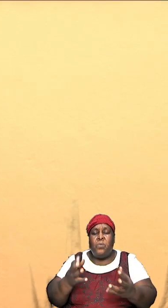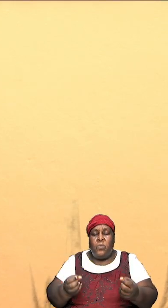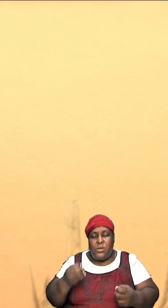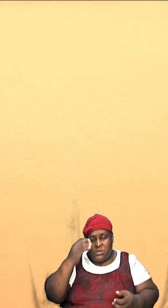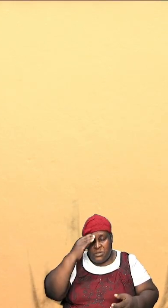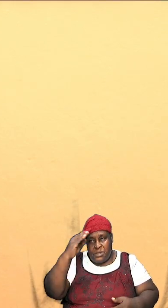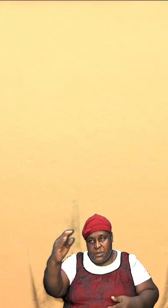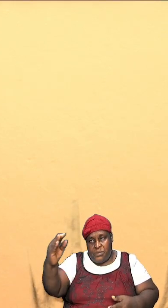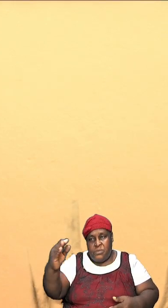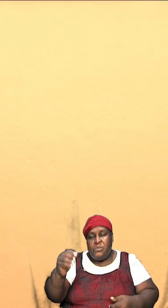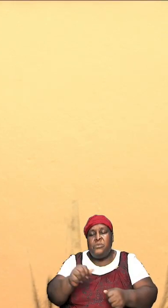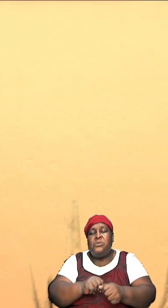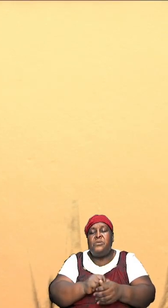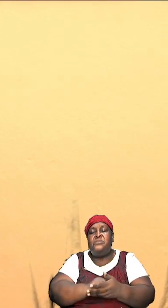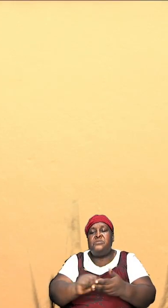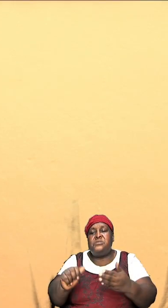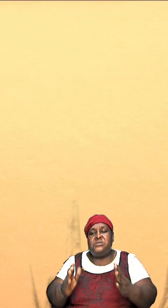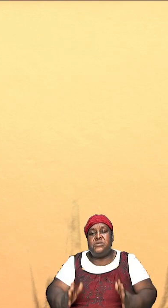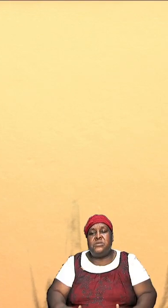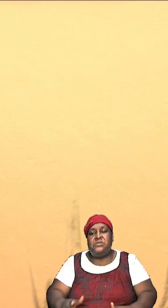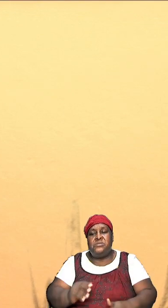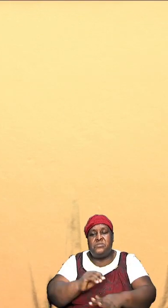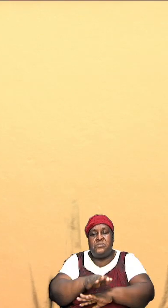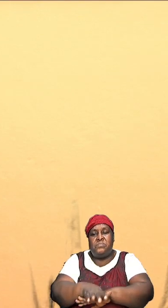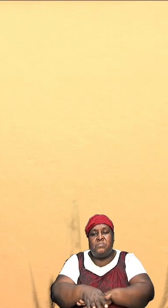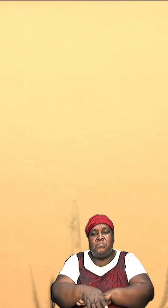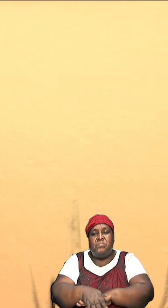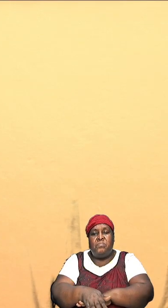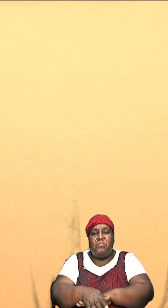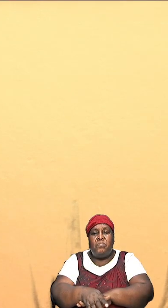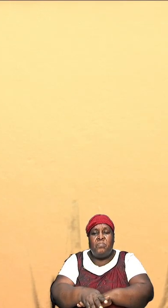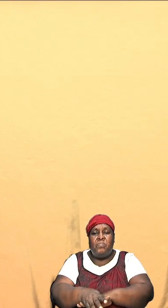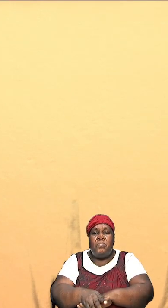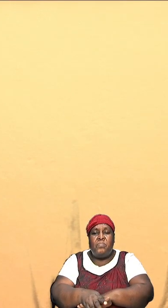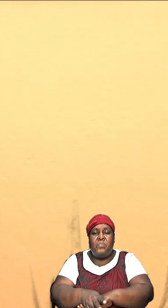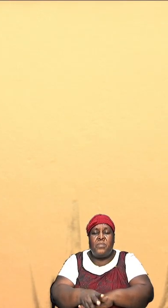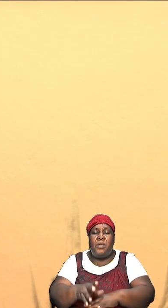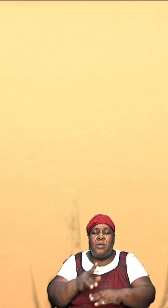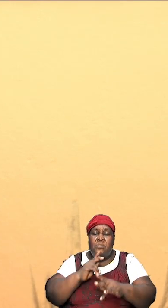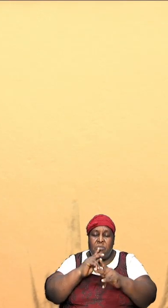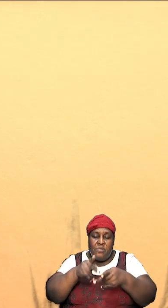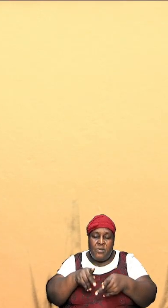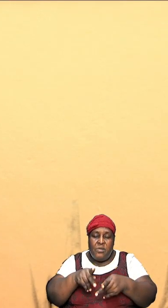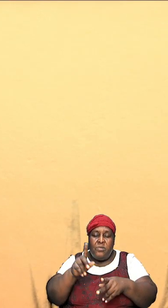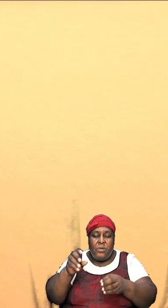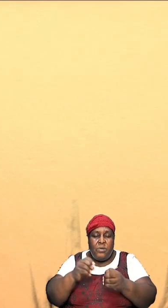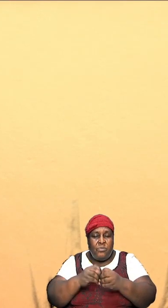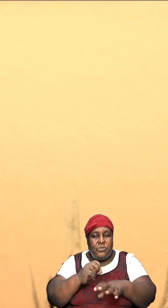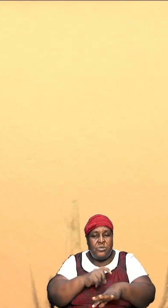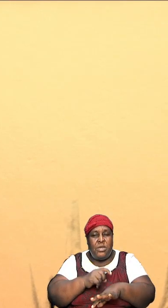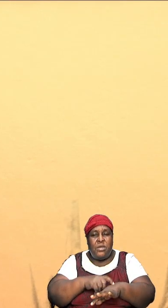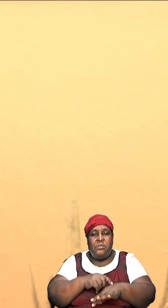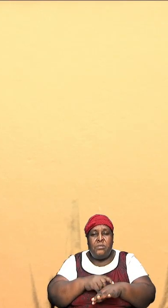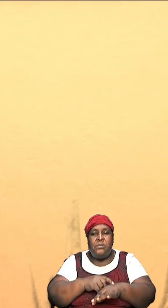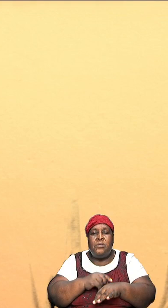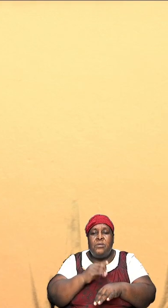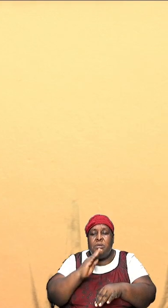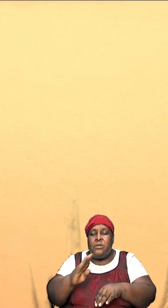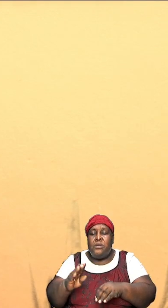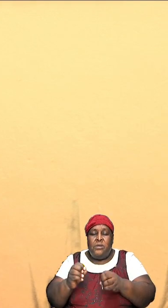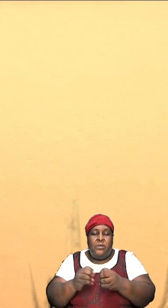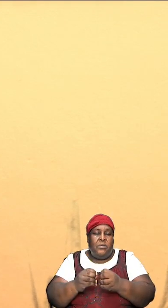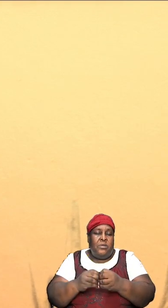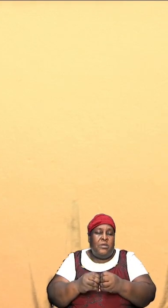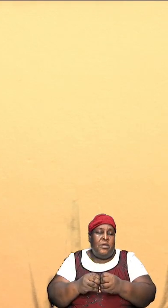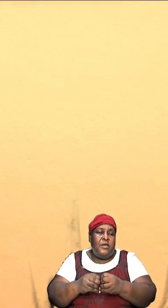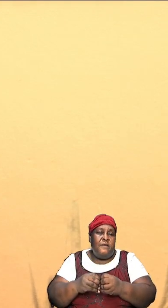saint here tonight. And I want to say that I find it a privilege one more time to be able to be breaking bread with